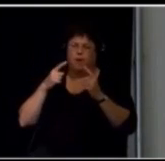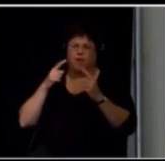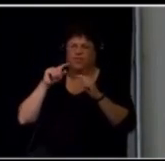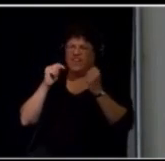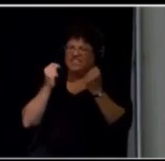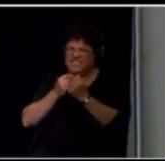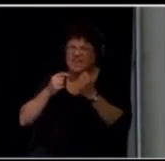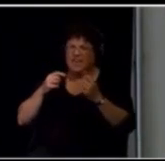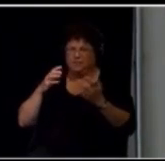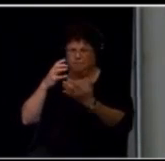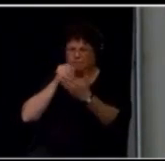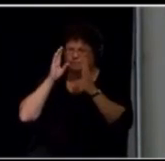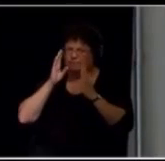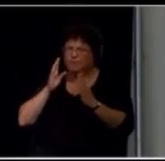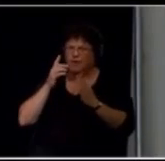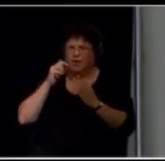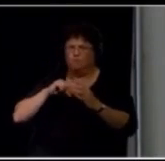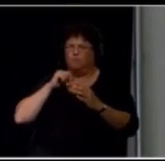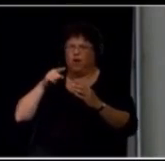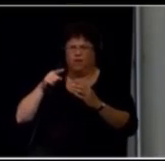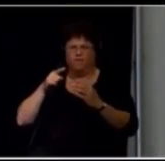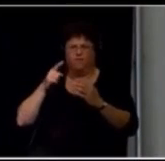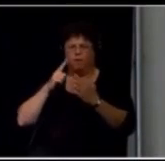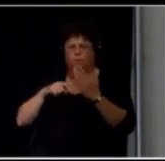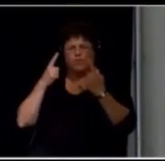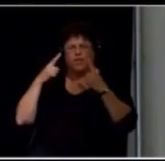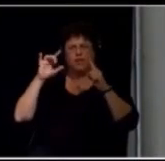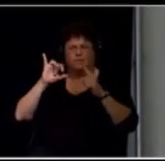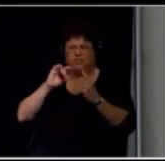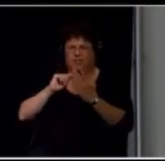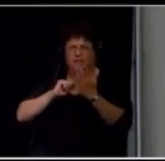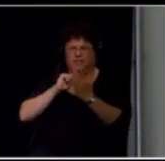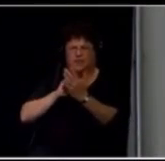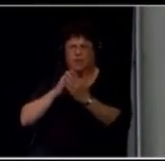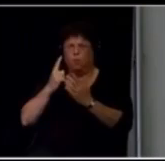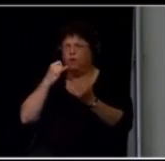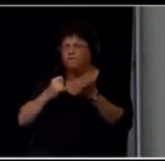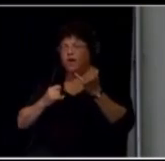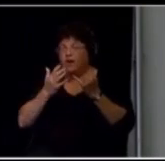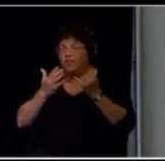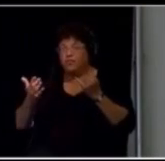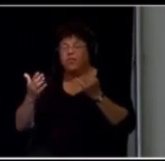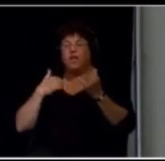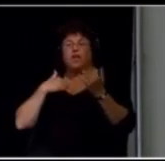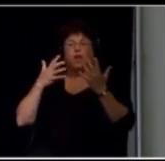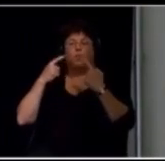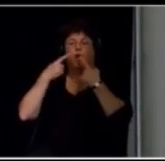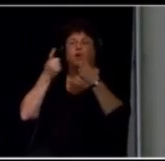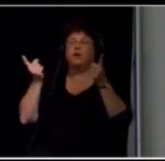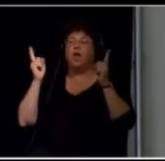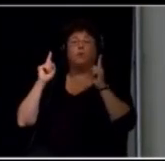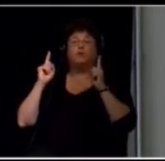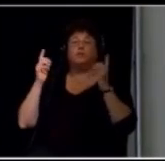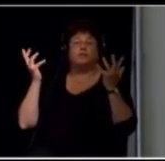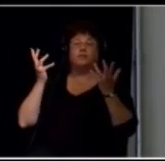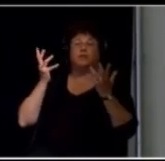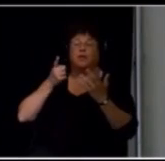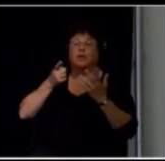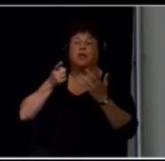team for everything they've accomplished over this period of time. And there's one final thing I wanted to announce is